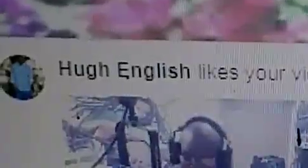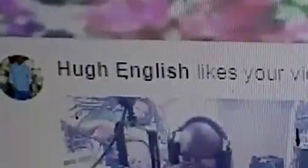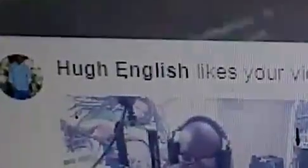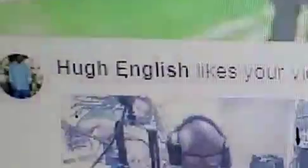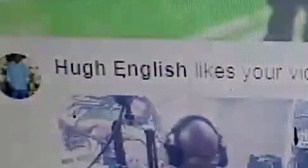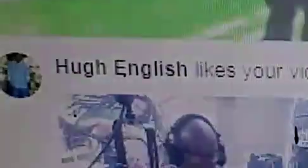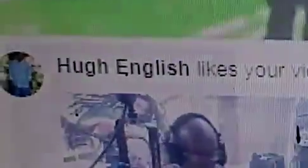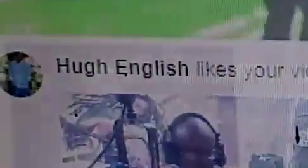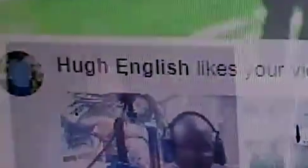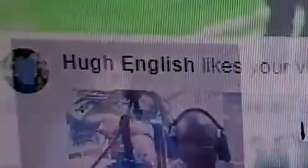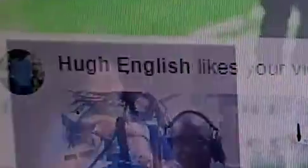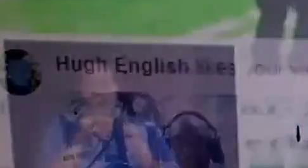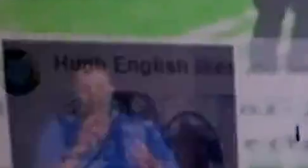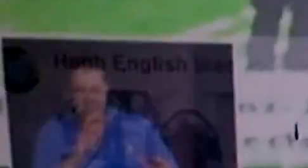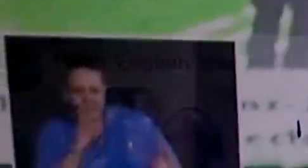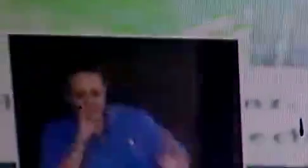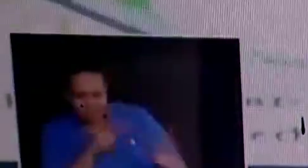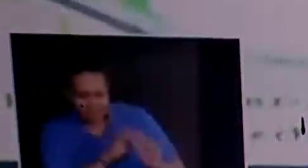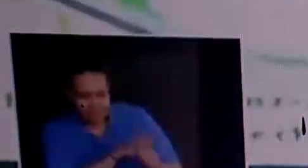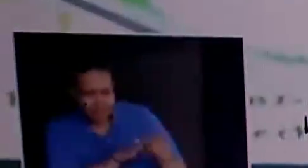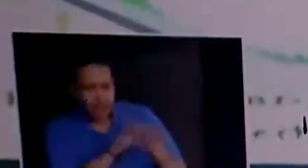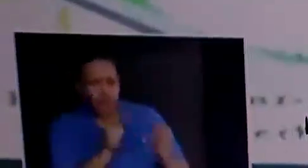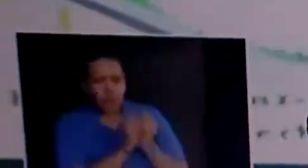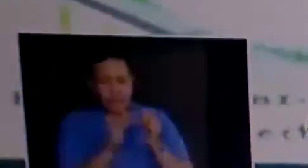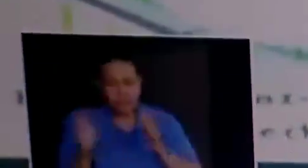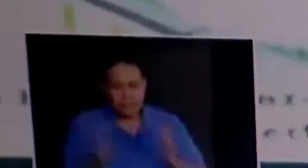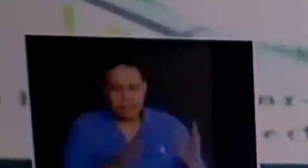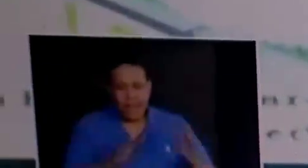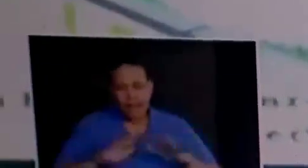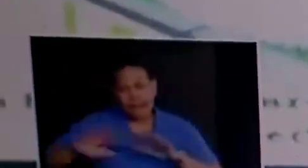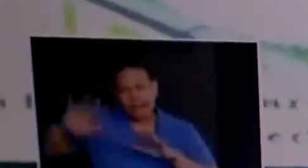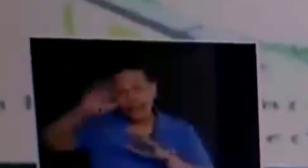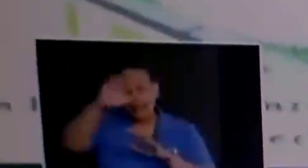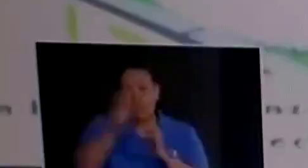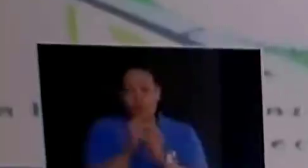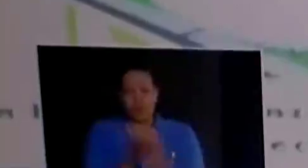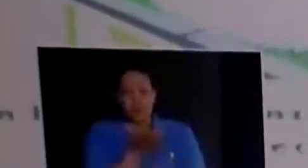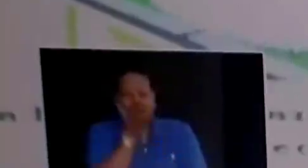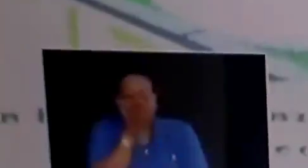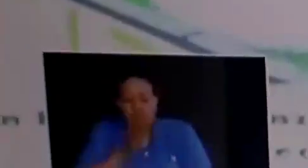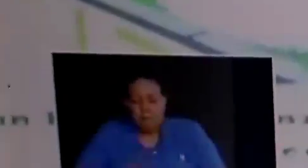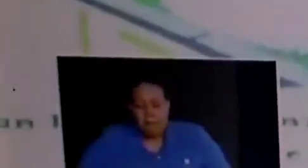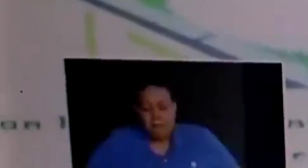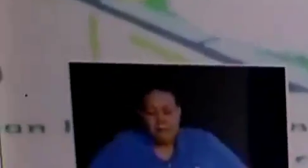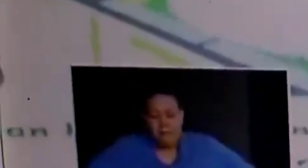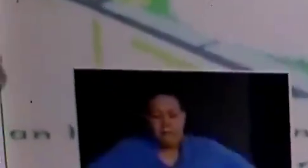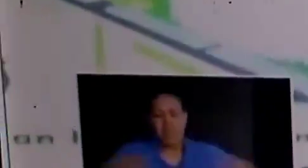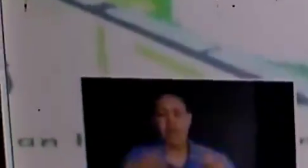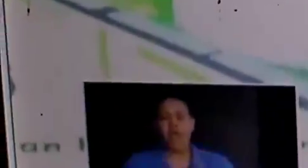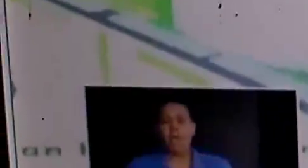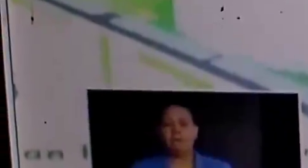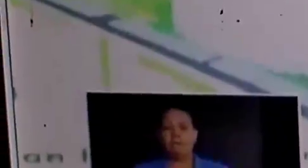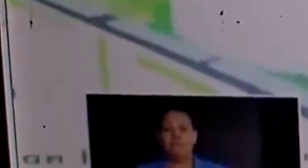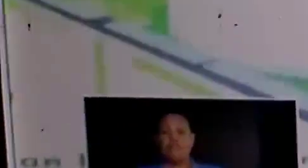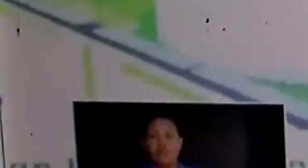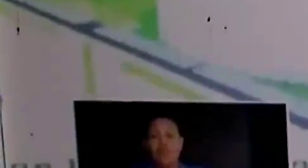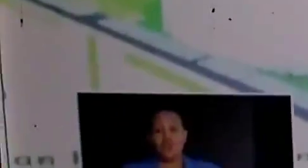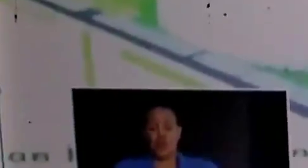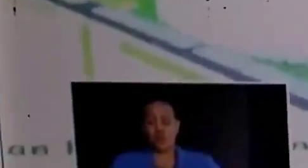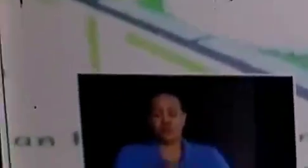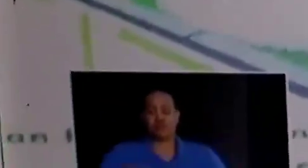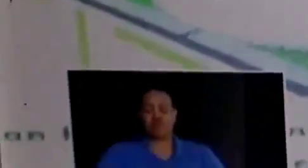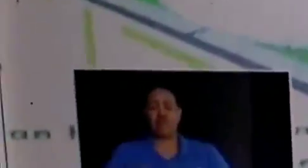respect to the shrine area with its geometrically planned landscape proposal. The proposed internal courtyard offers